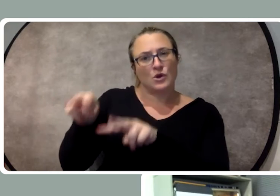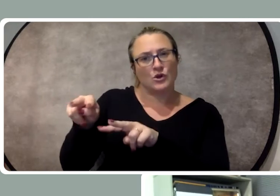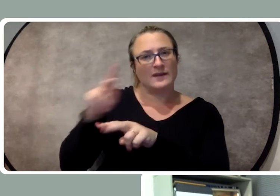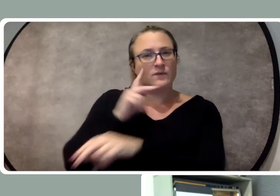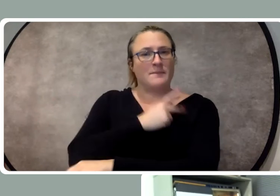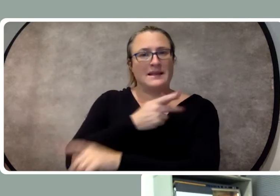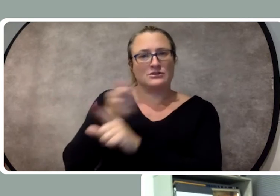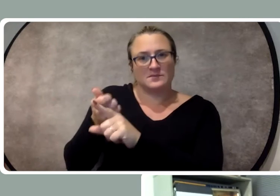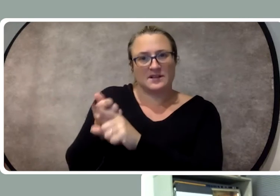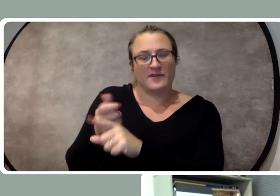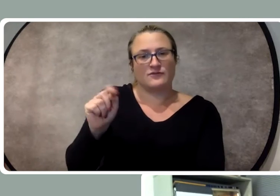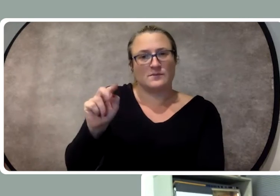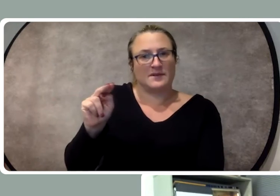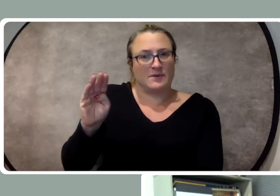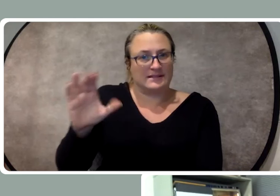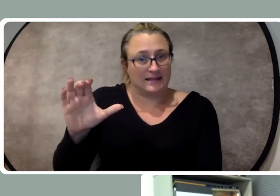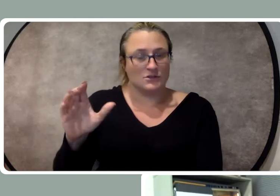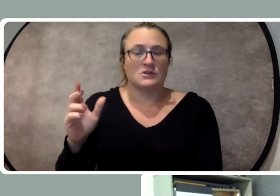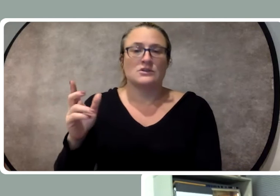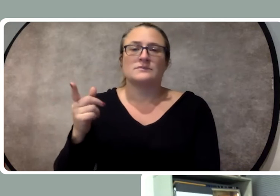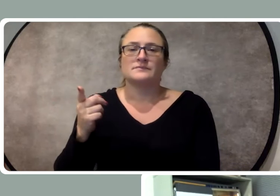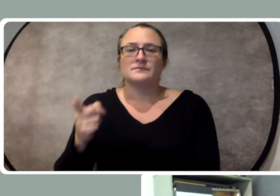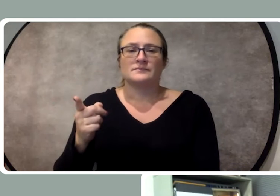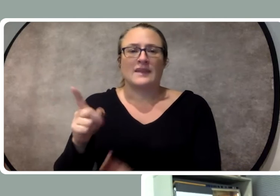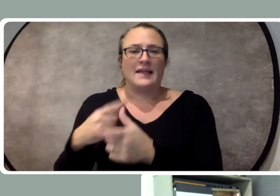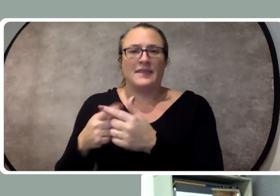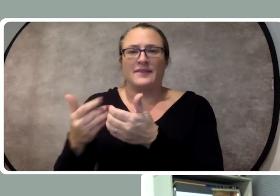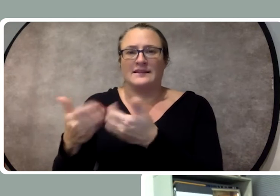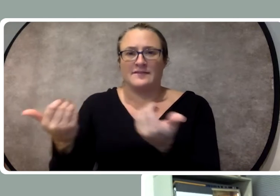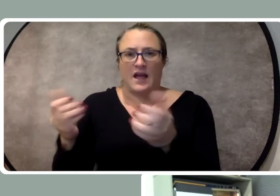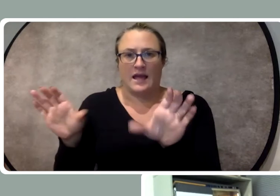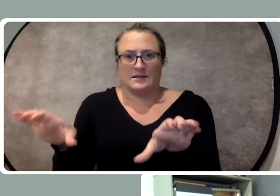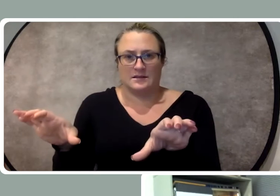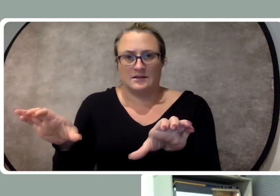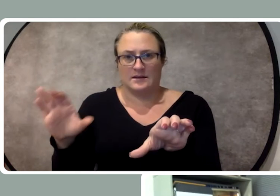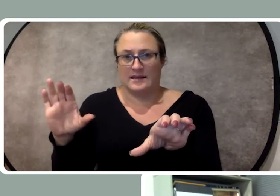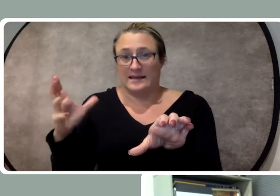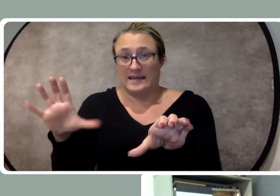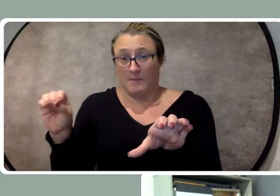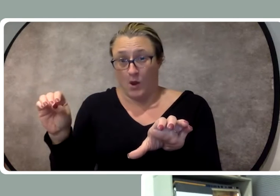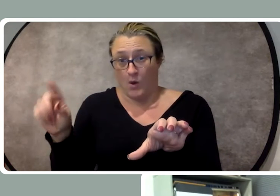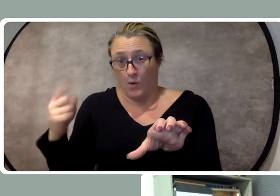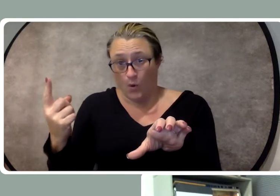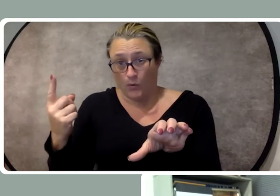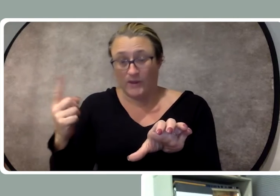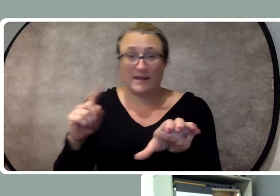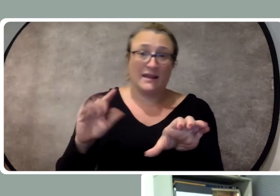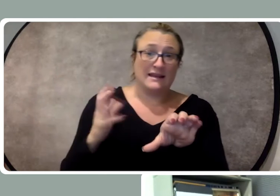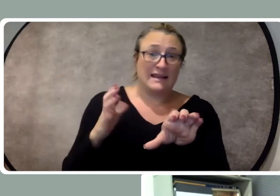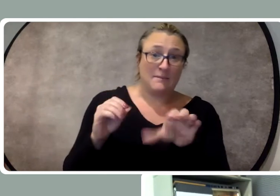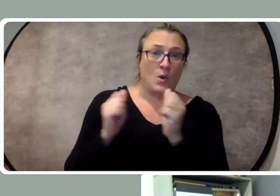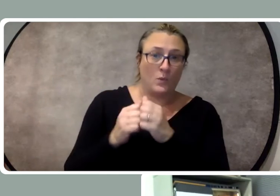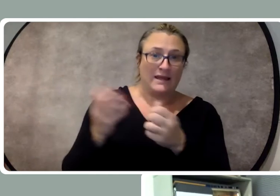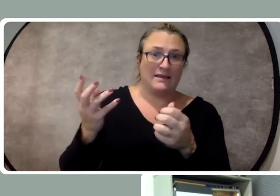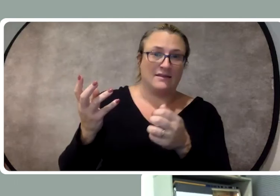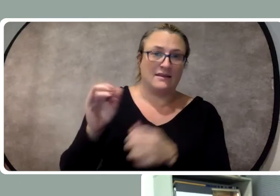cancer and divided patients to chemotherapy or chemotherapy with immune therapy. And